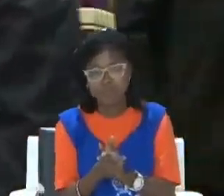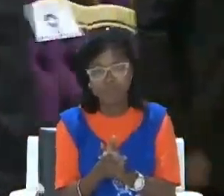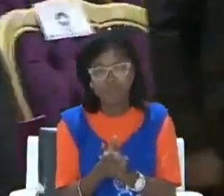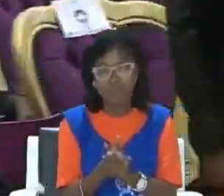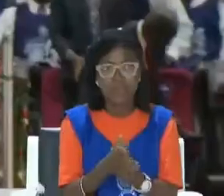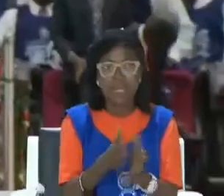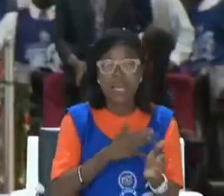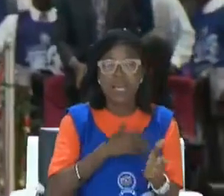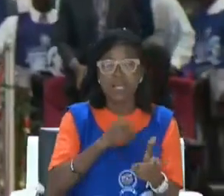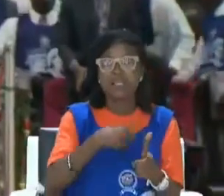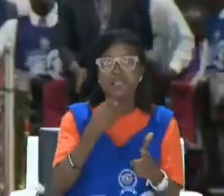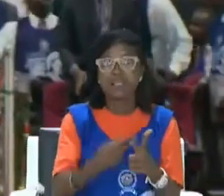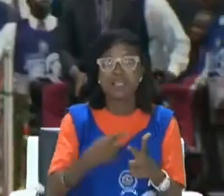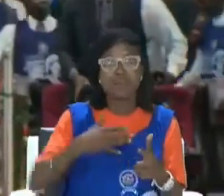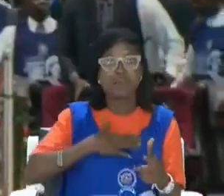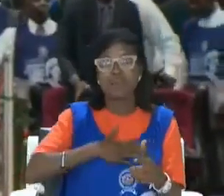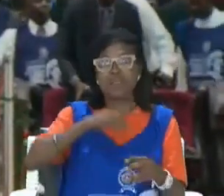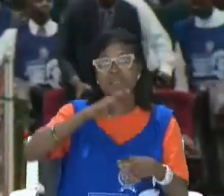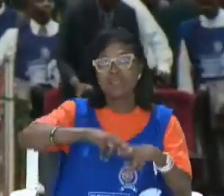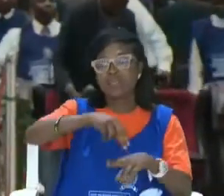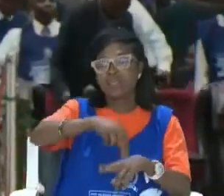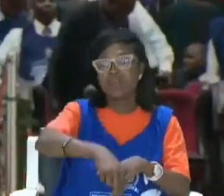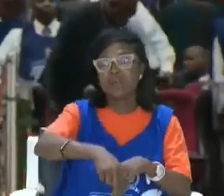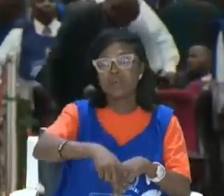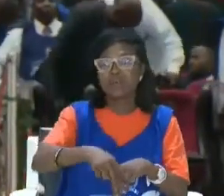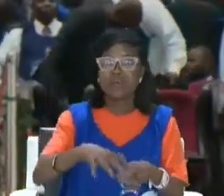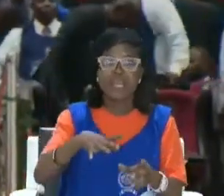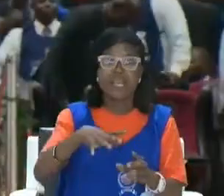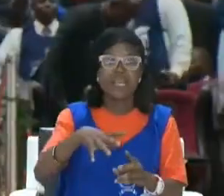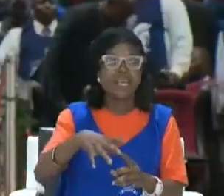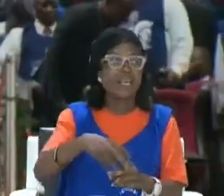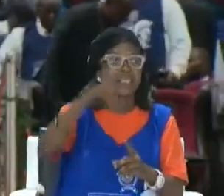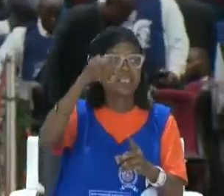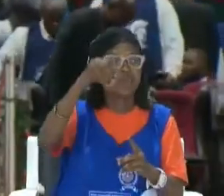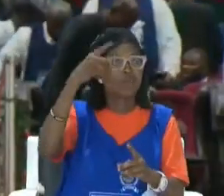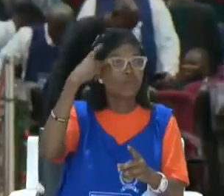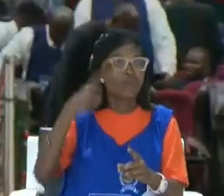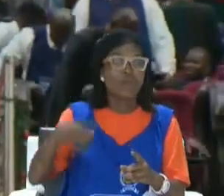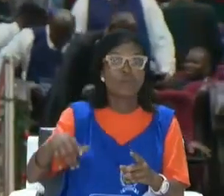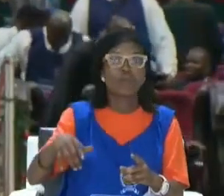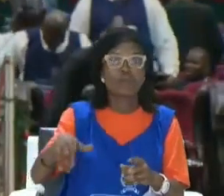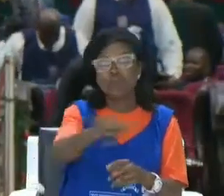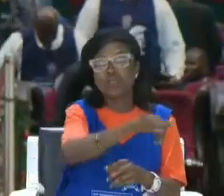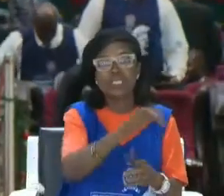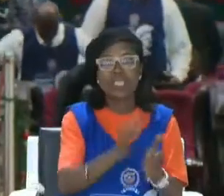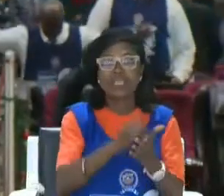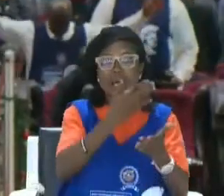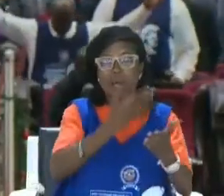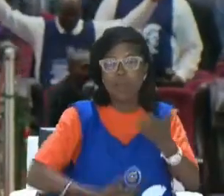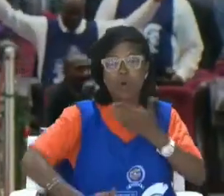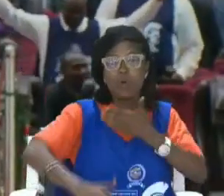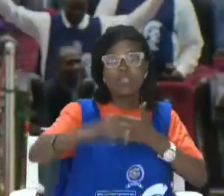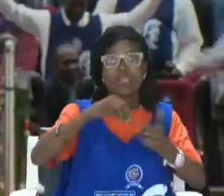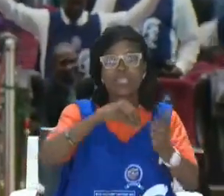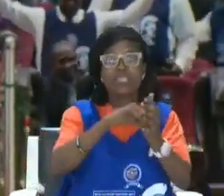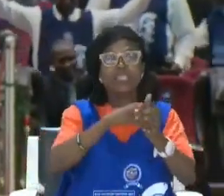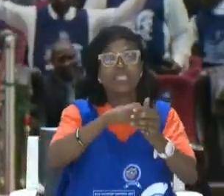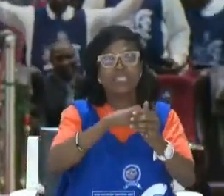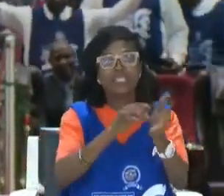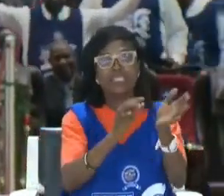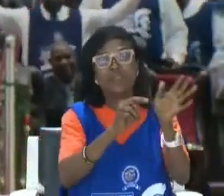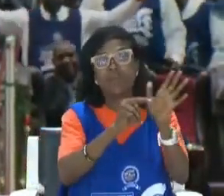And then you may please be seated, except for those born in the month of November.